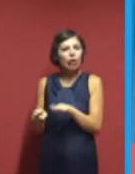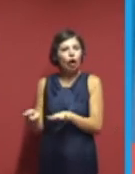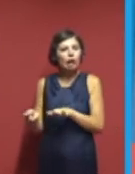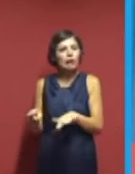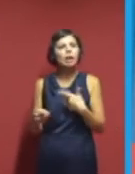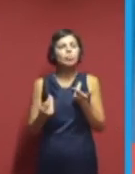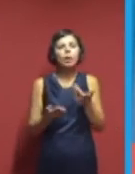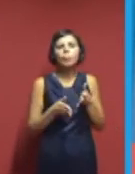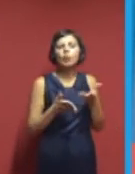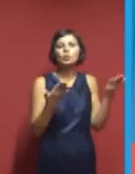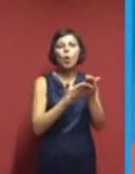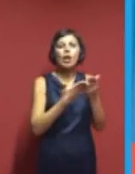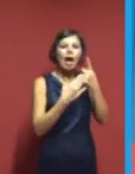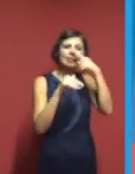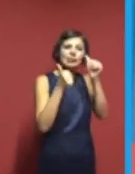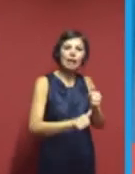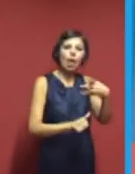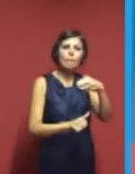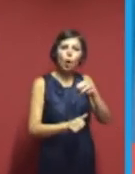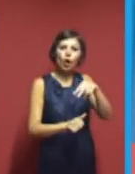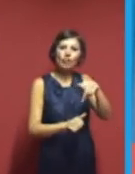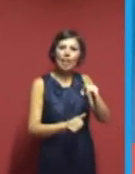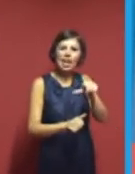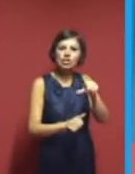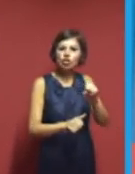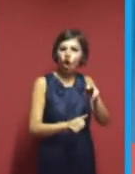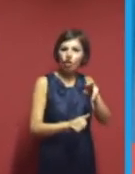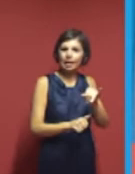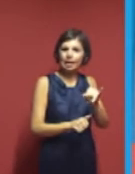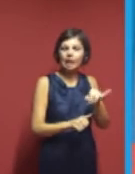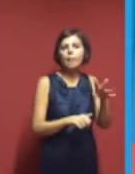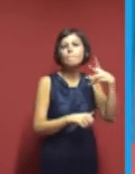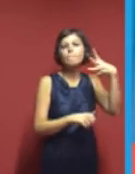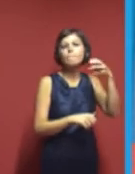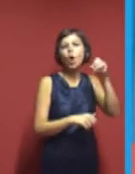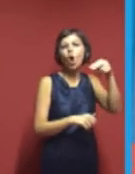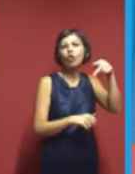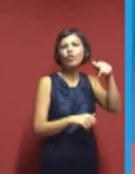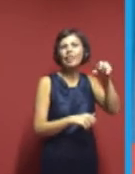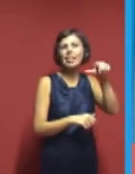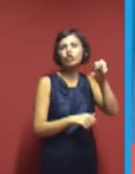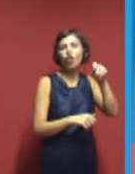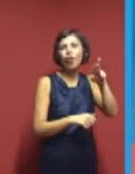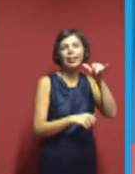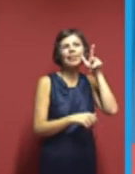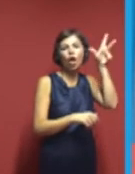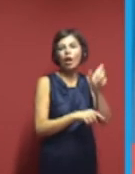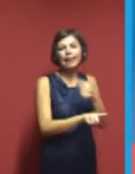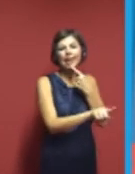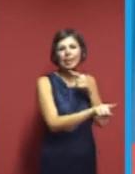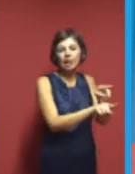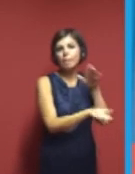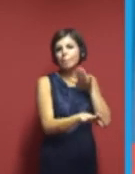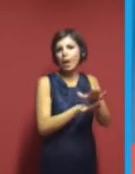Thank you. For those of you unfamiliar, Montessori is a school system that was actually invented right here in Italy